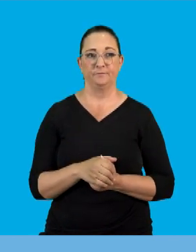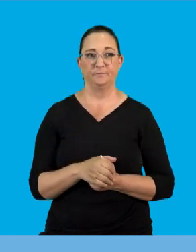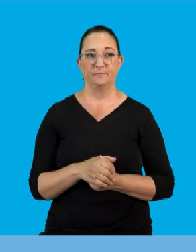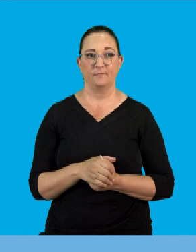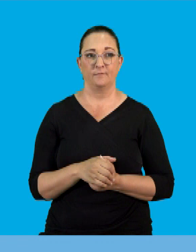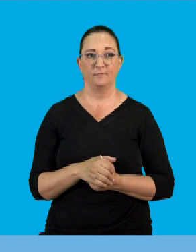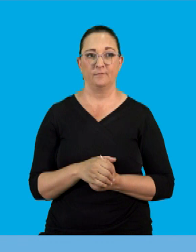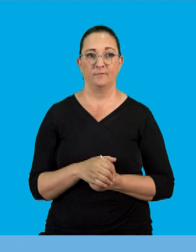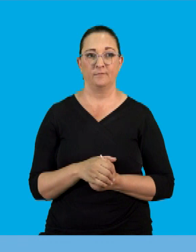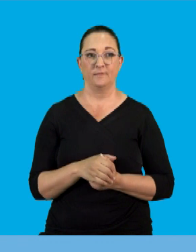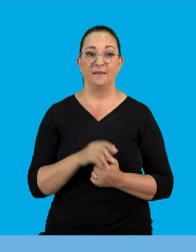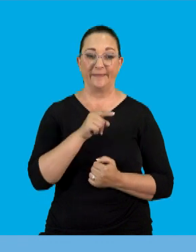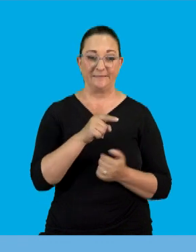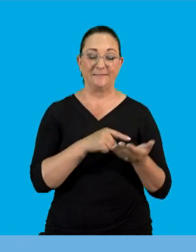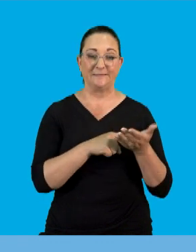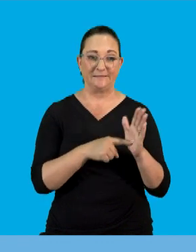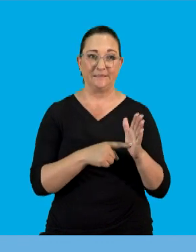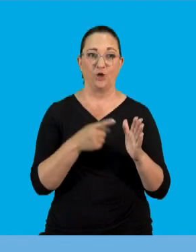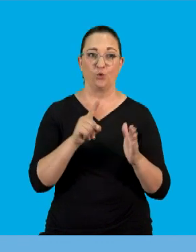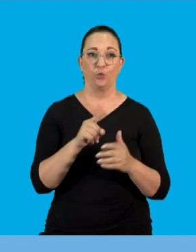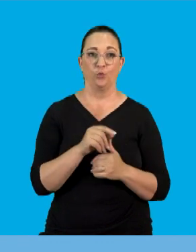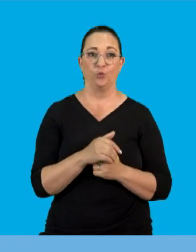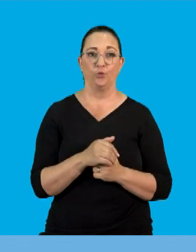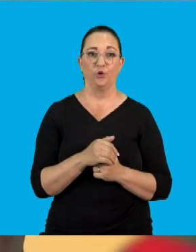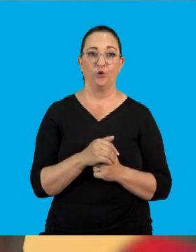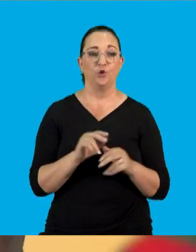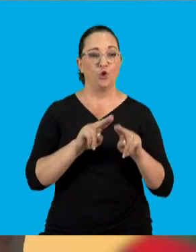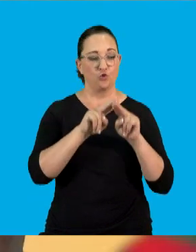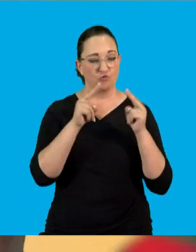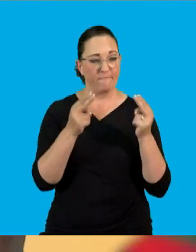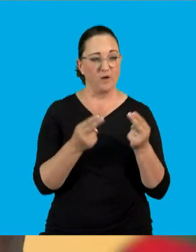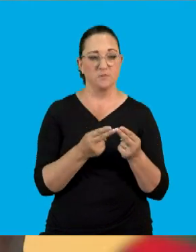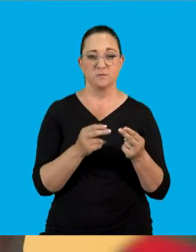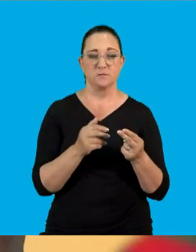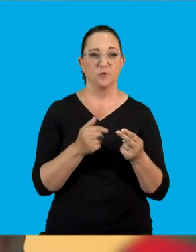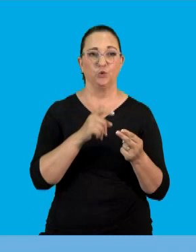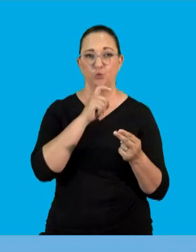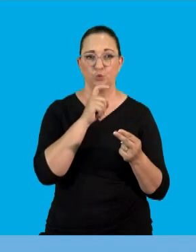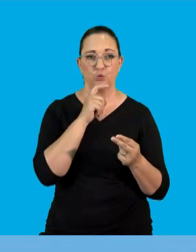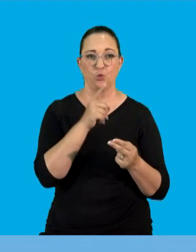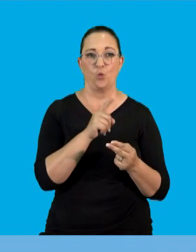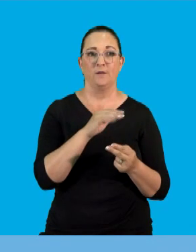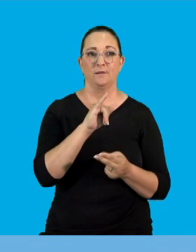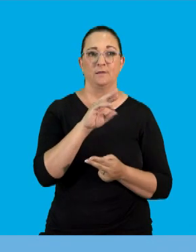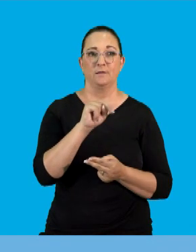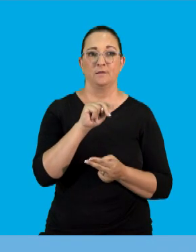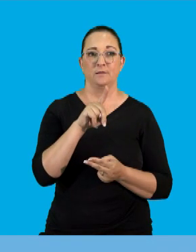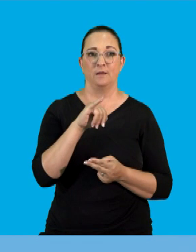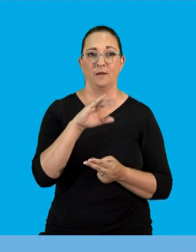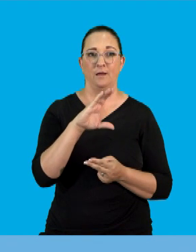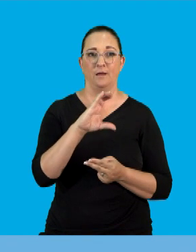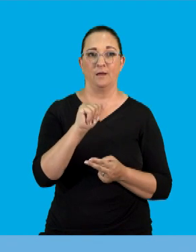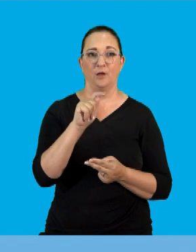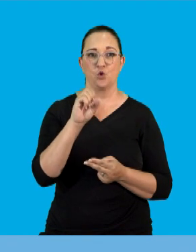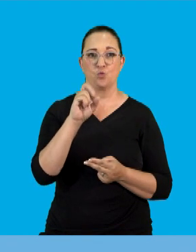particular substance? Now, this is also an indicator called a universal indicator. So unlike litmus,